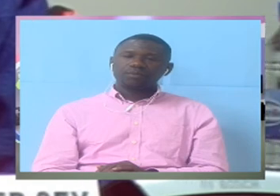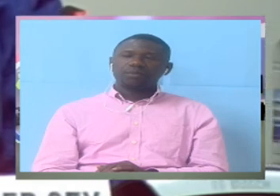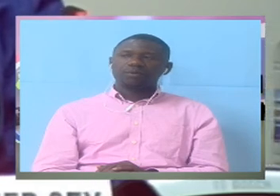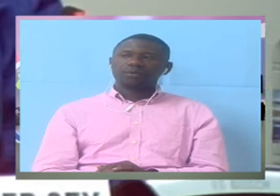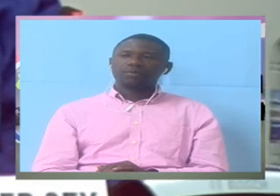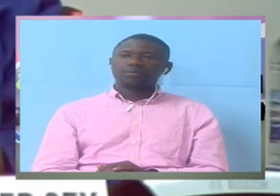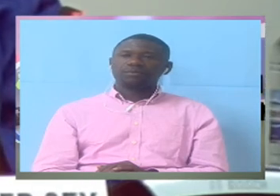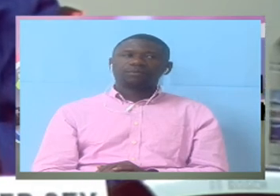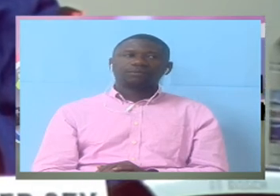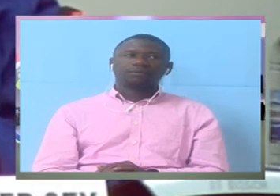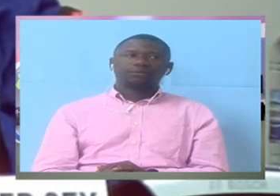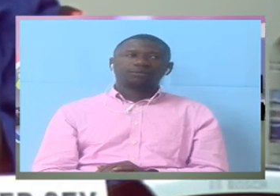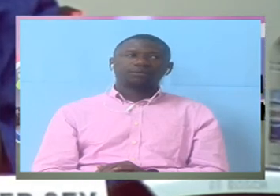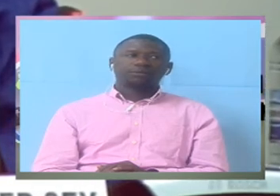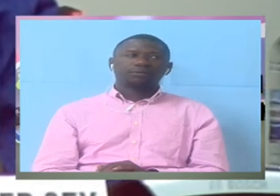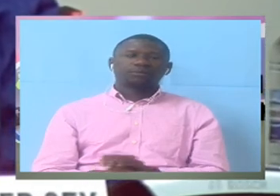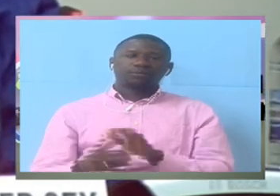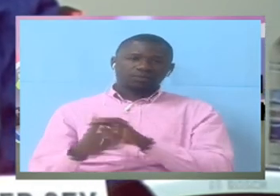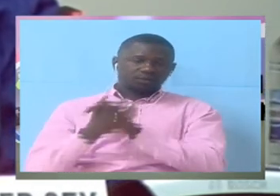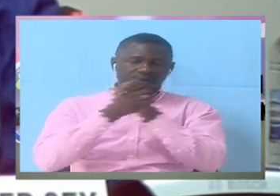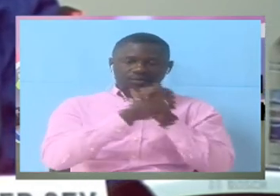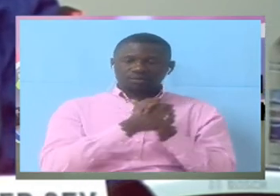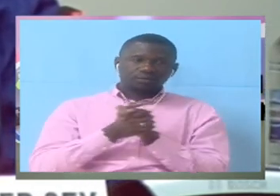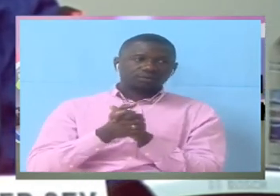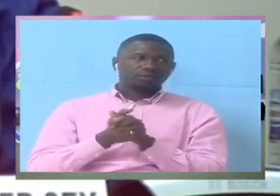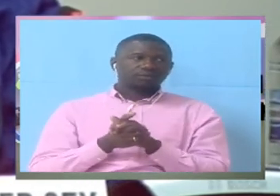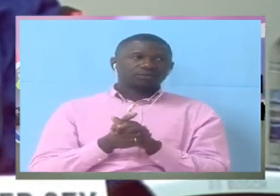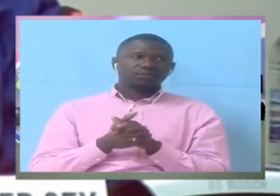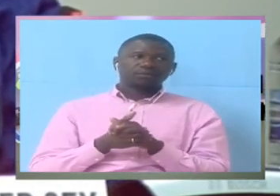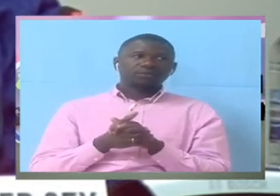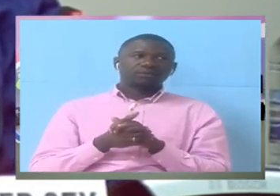We extend our greetings and also